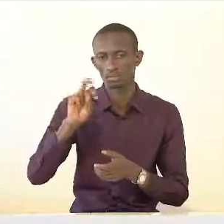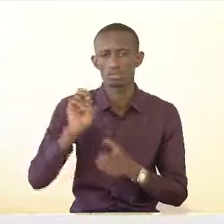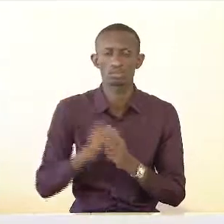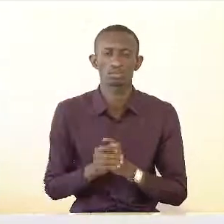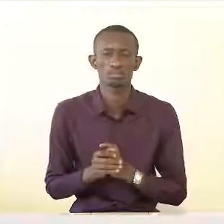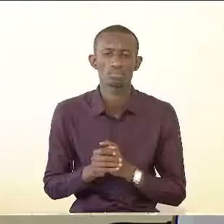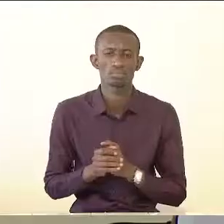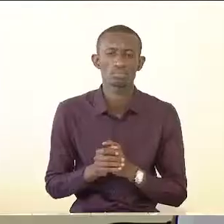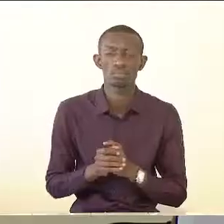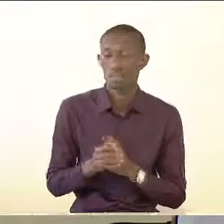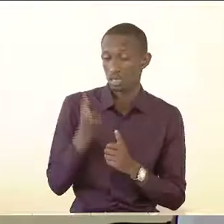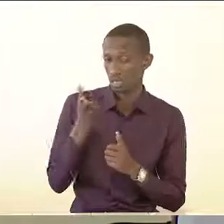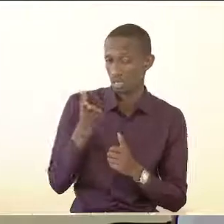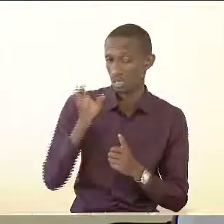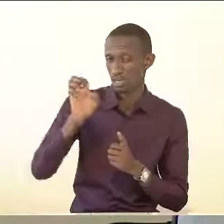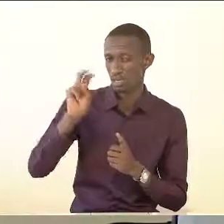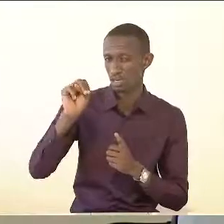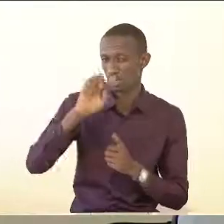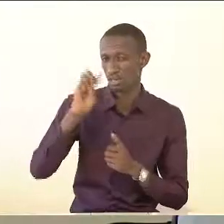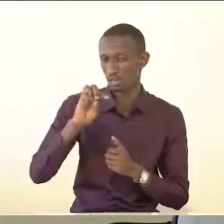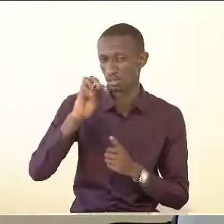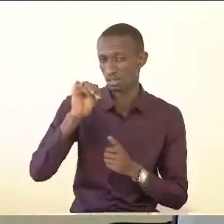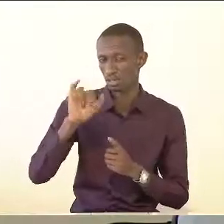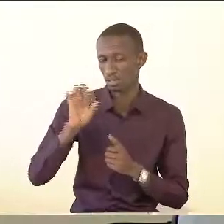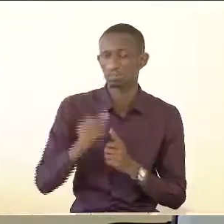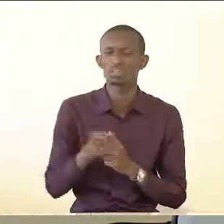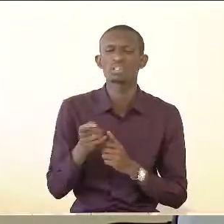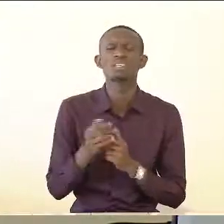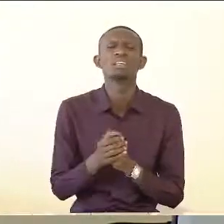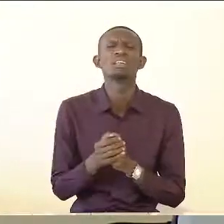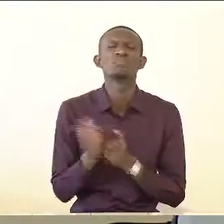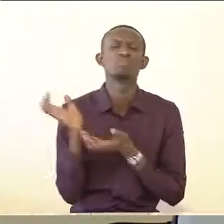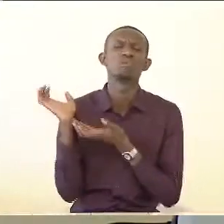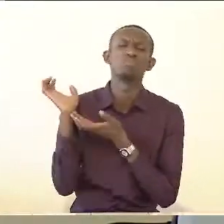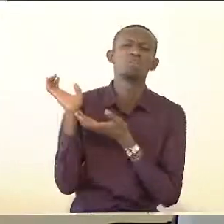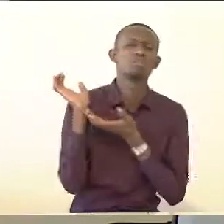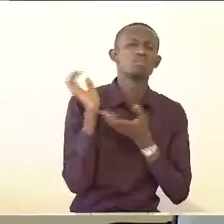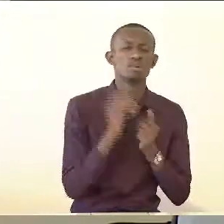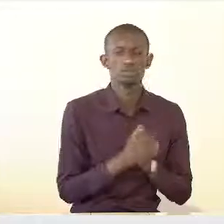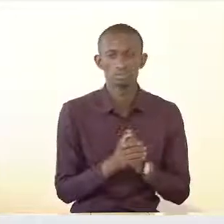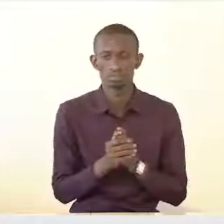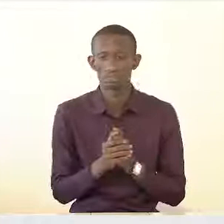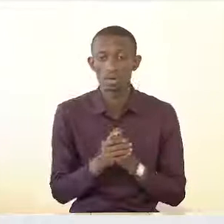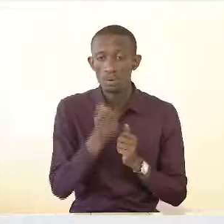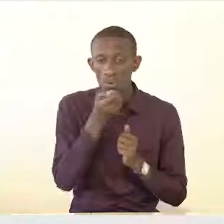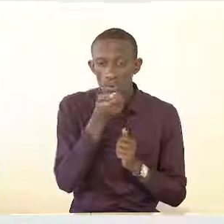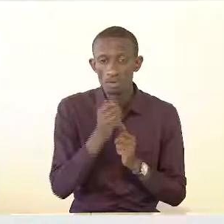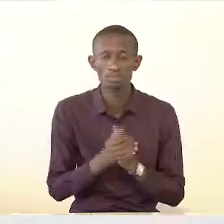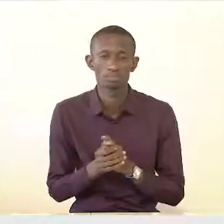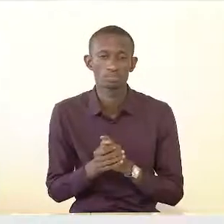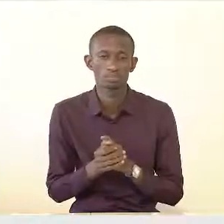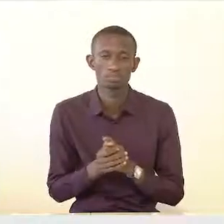enzymes must be having a specific temperature at which they work best. And this temperature